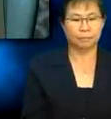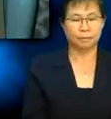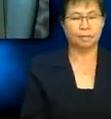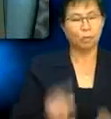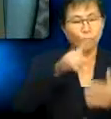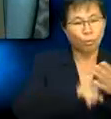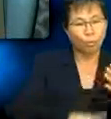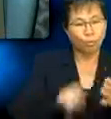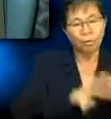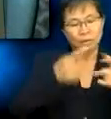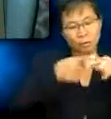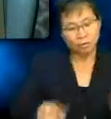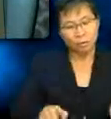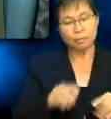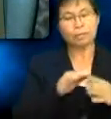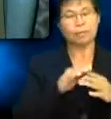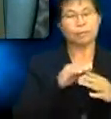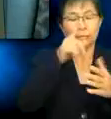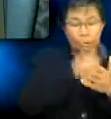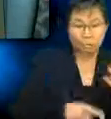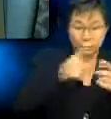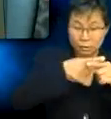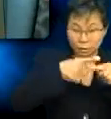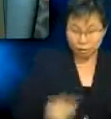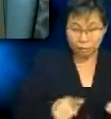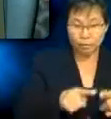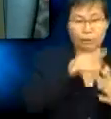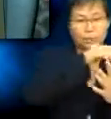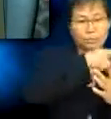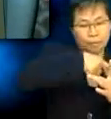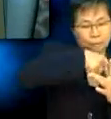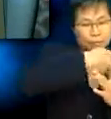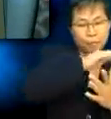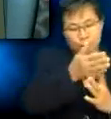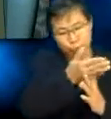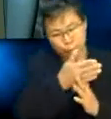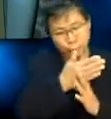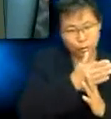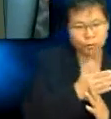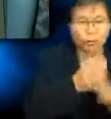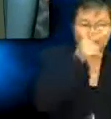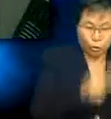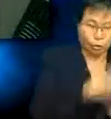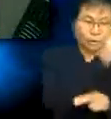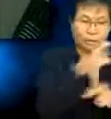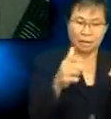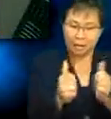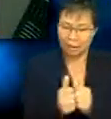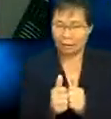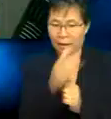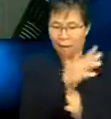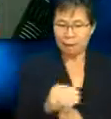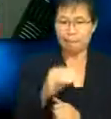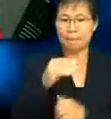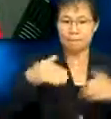What are the differences between a human cell and a plant cell?